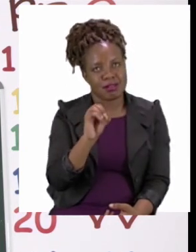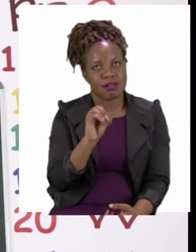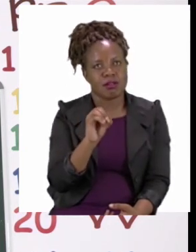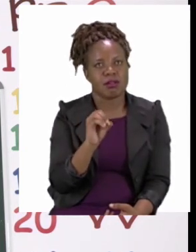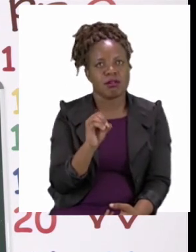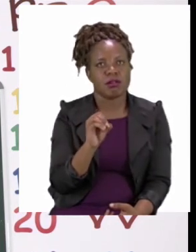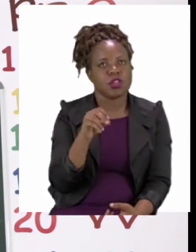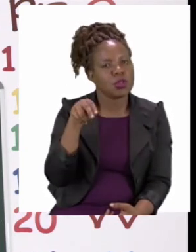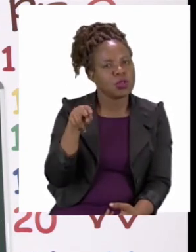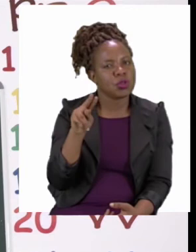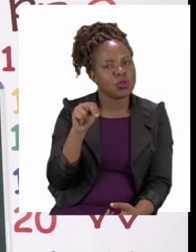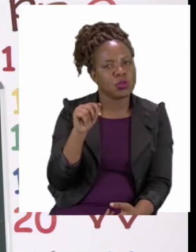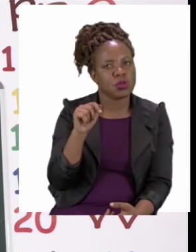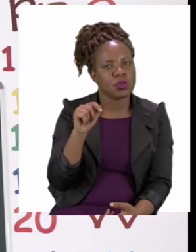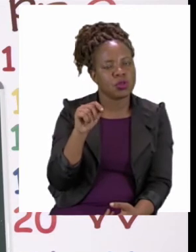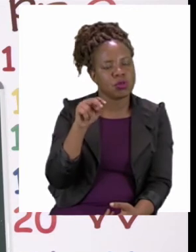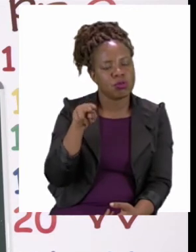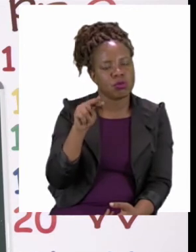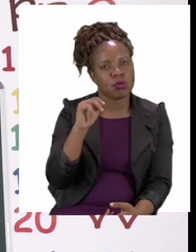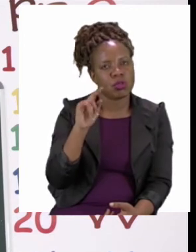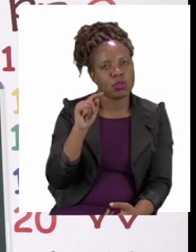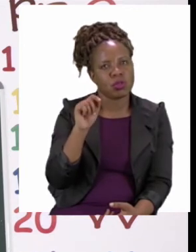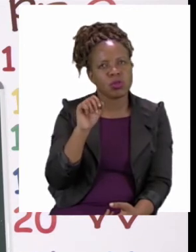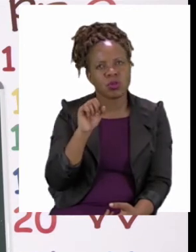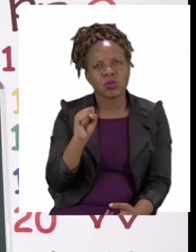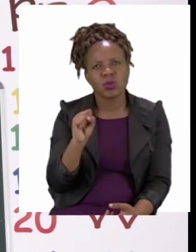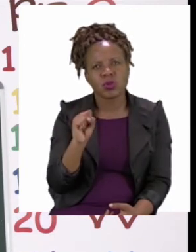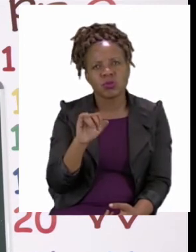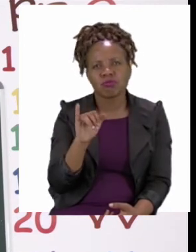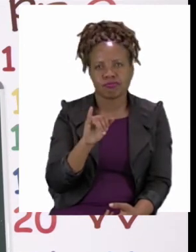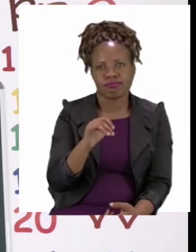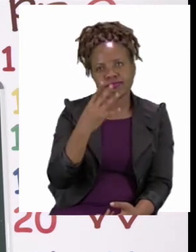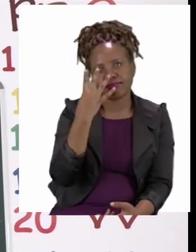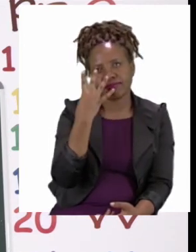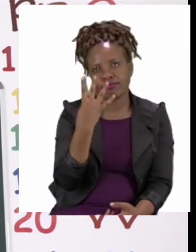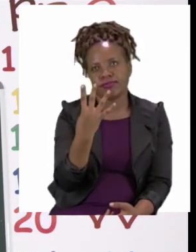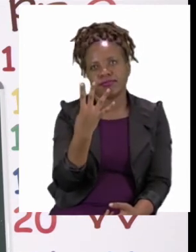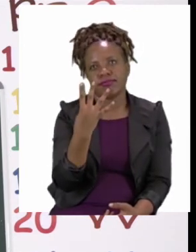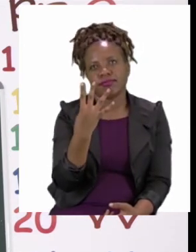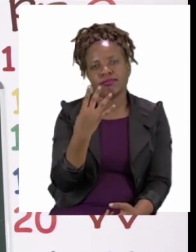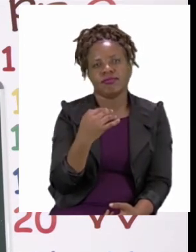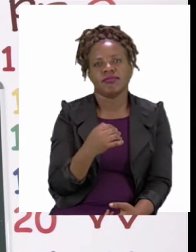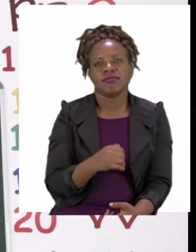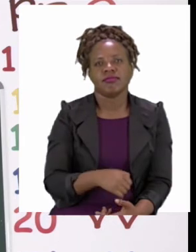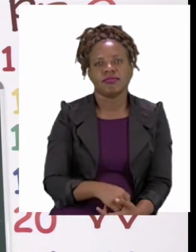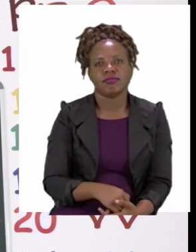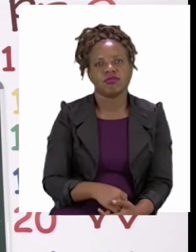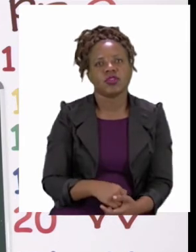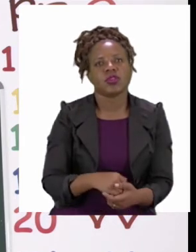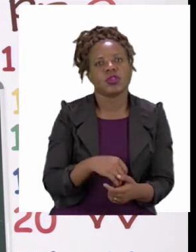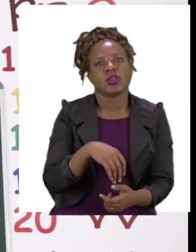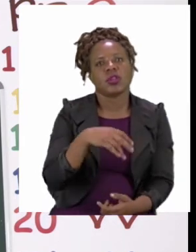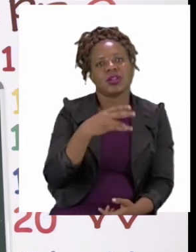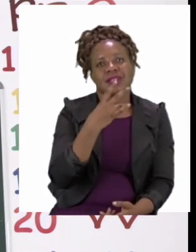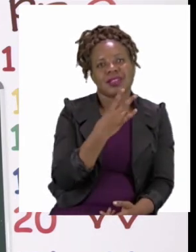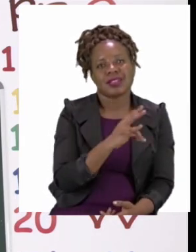and then our unit becomes 4. And we have decomposed or broken